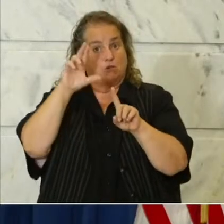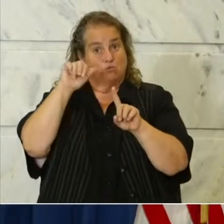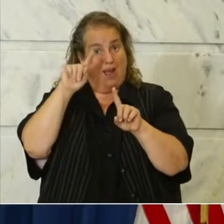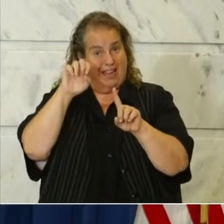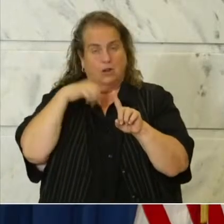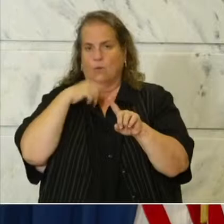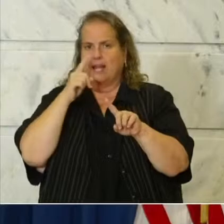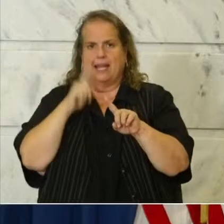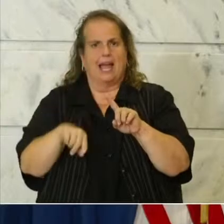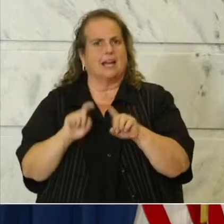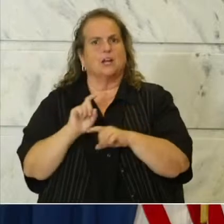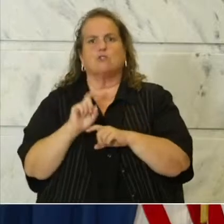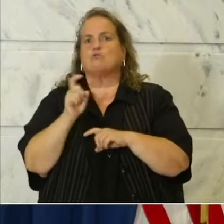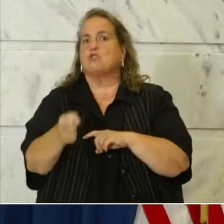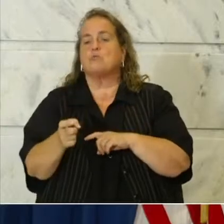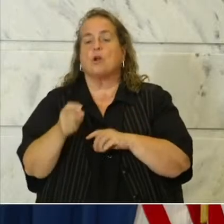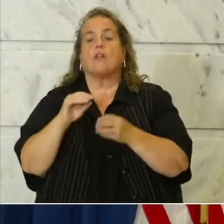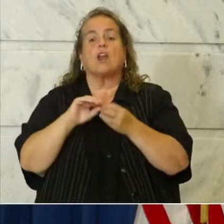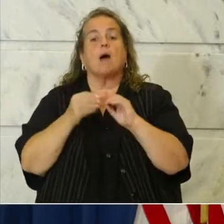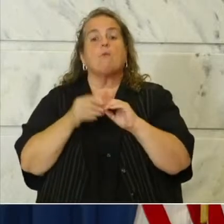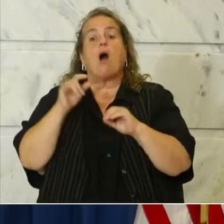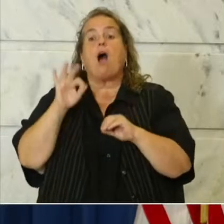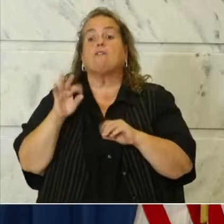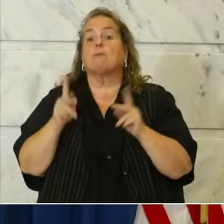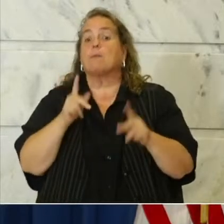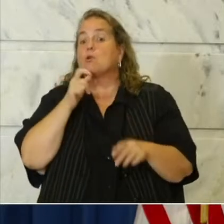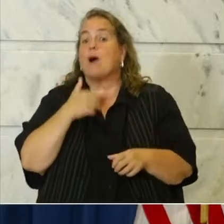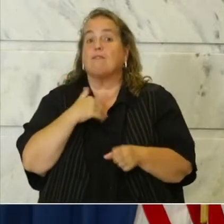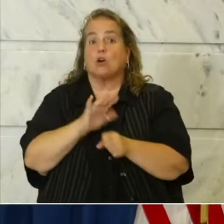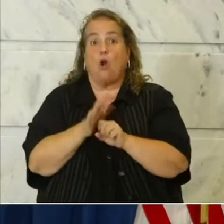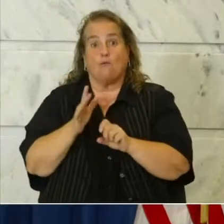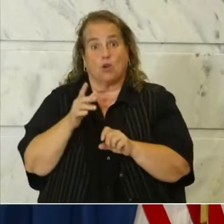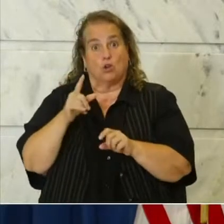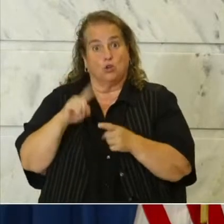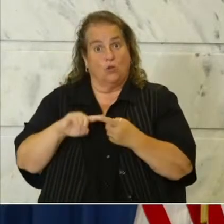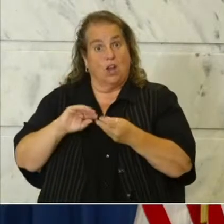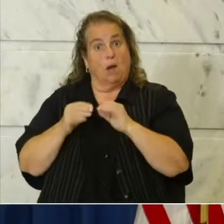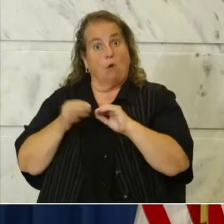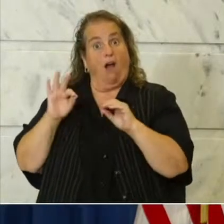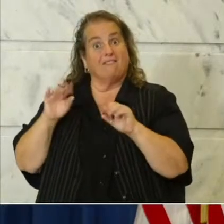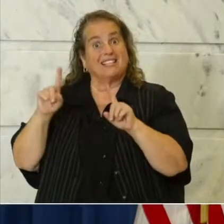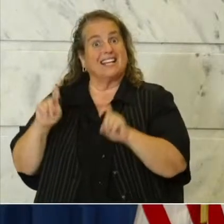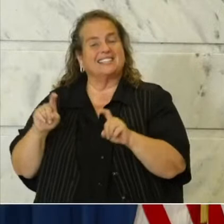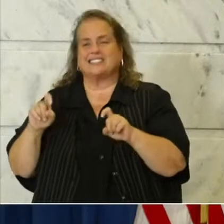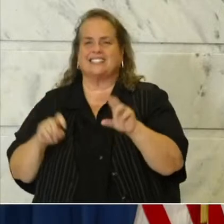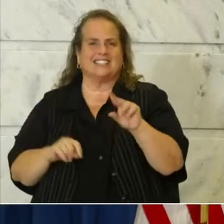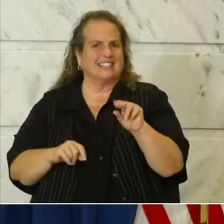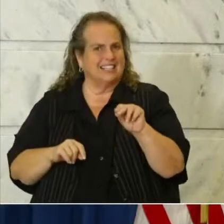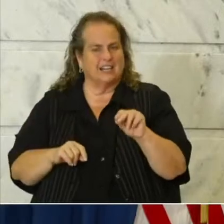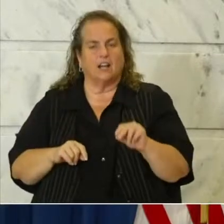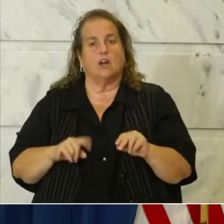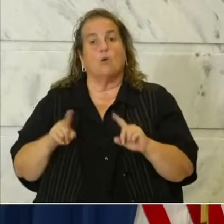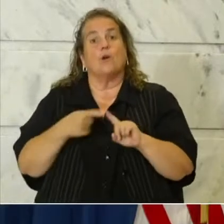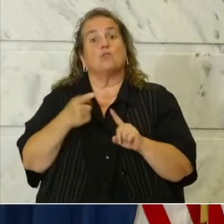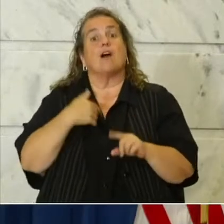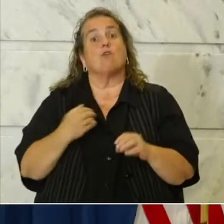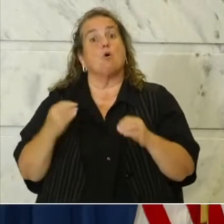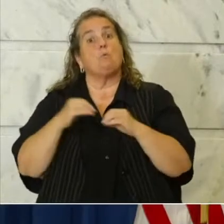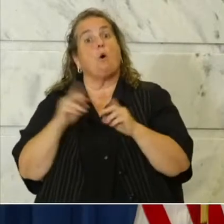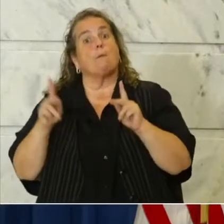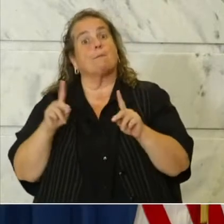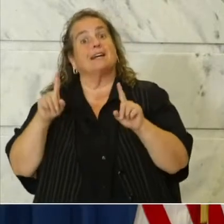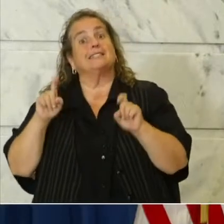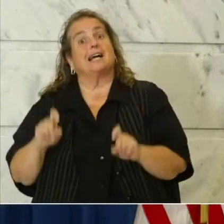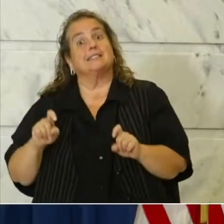number of positives simply to more testing. And when we have more testing and more people test positive, it means there's more of the virus out